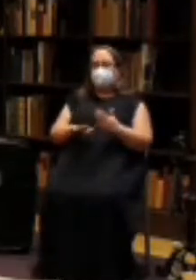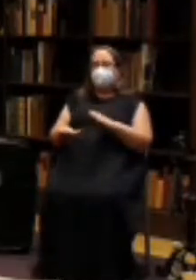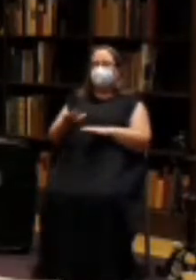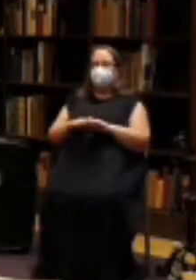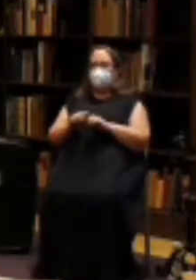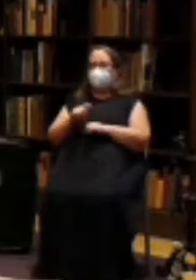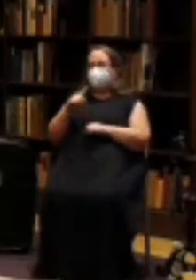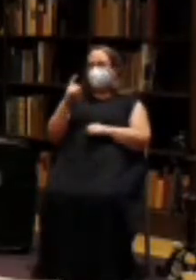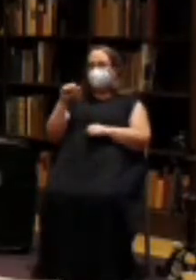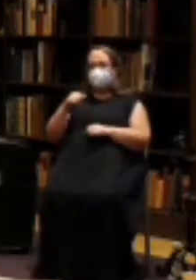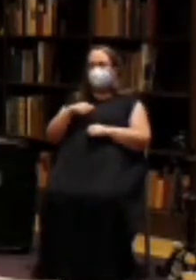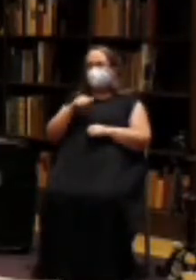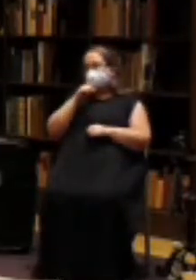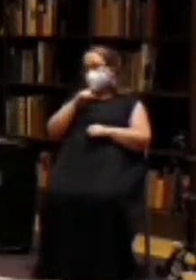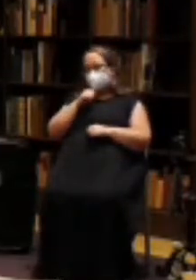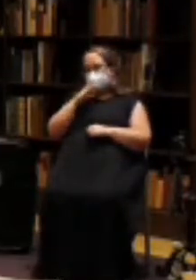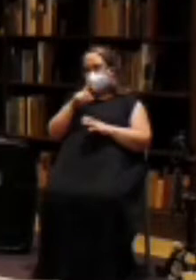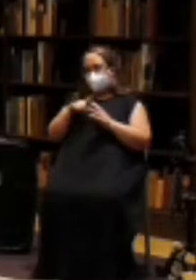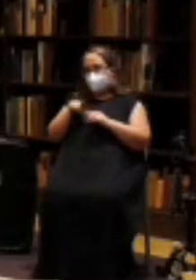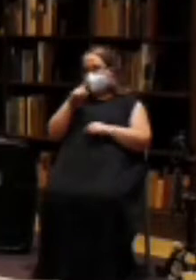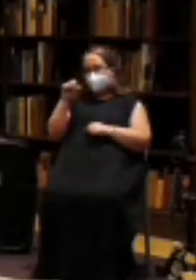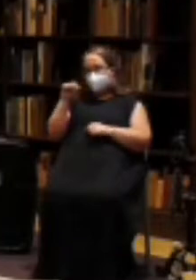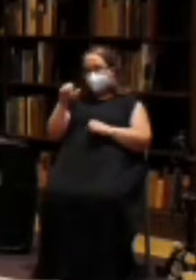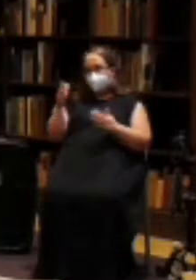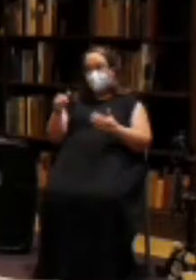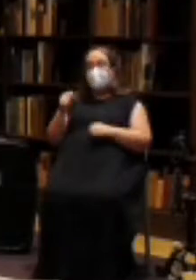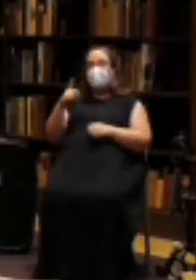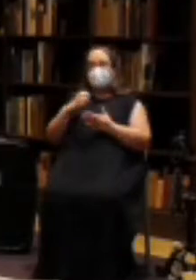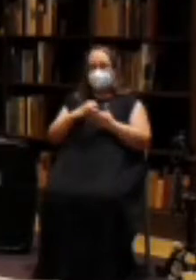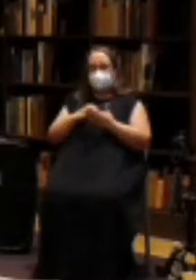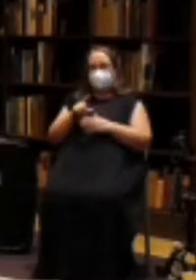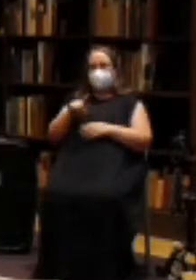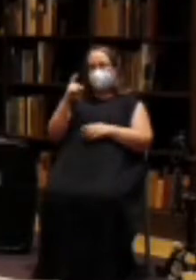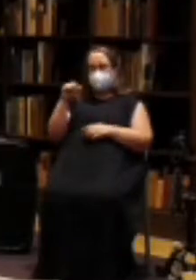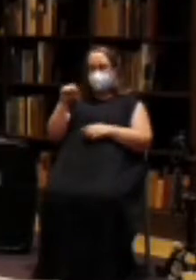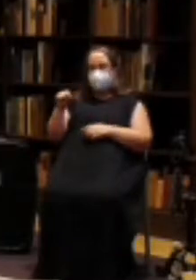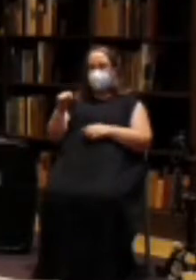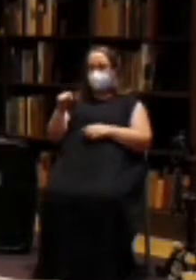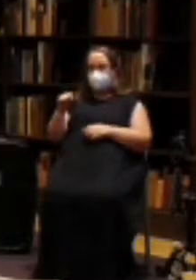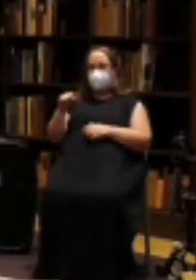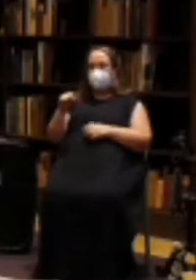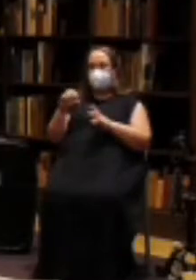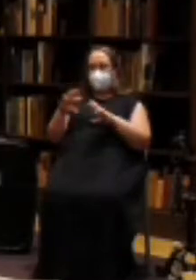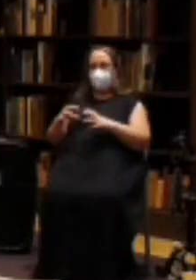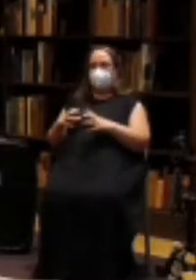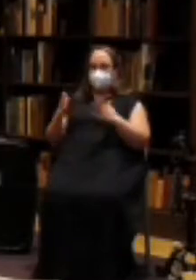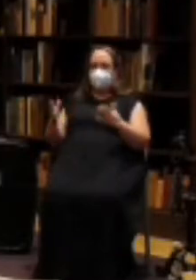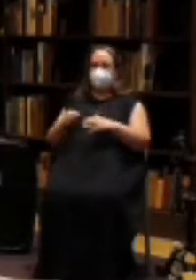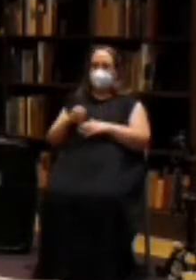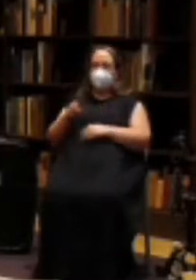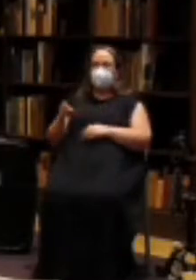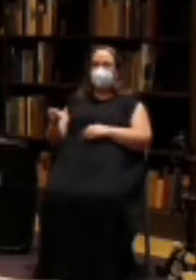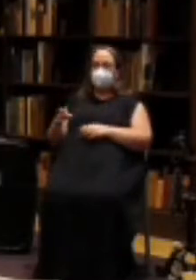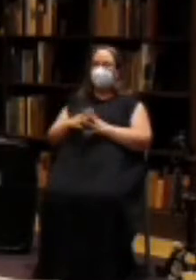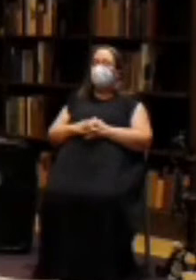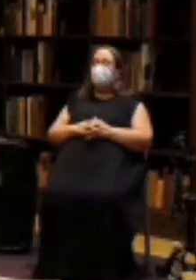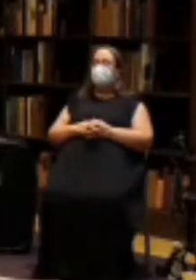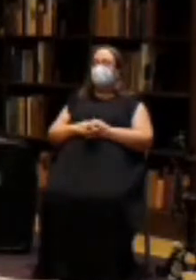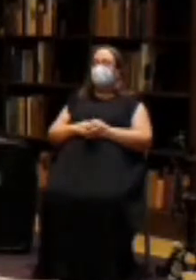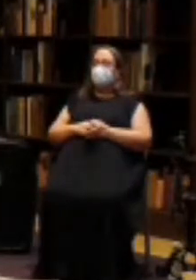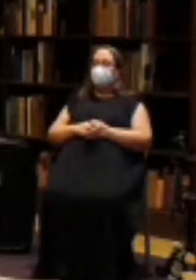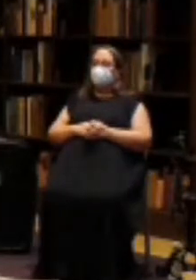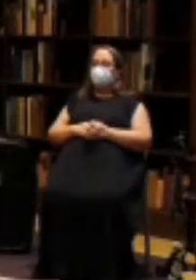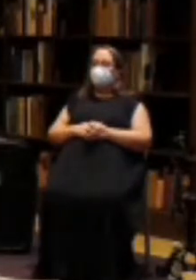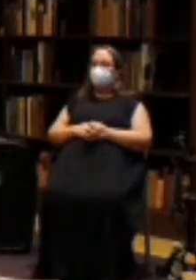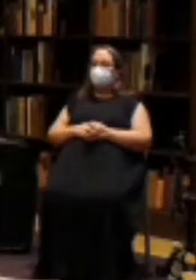Black Panthers. And I didn't talk about the Black Panthers here. There was a chapter of the Black Panther Party in Baltimore, which